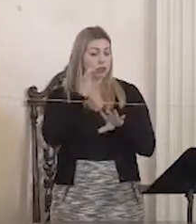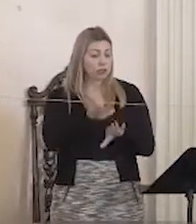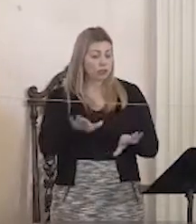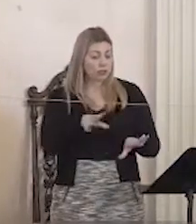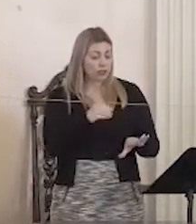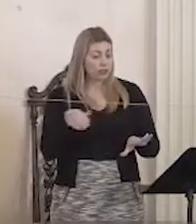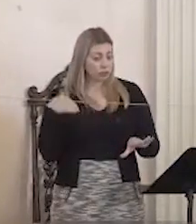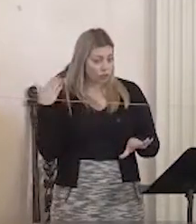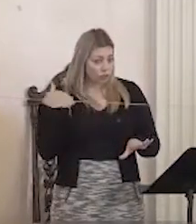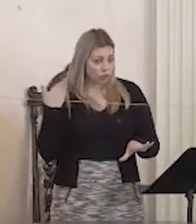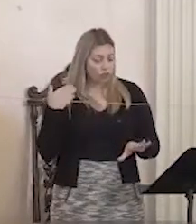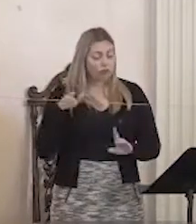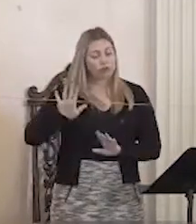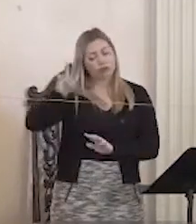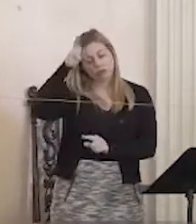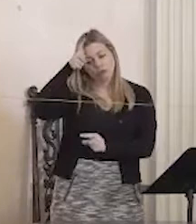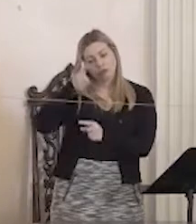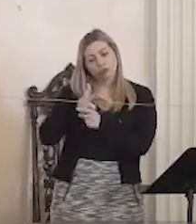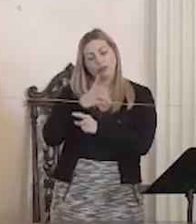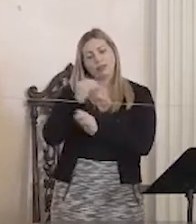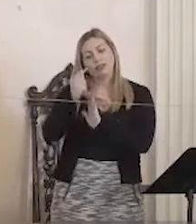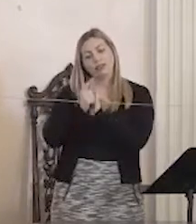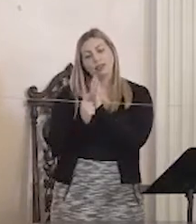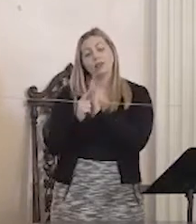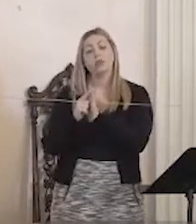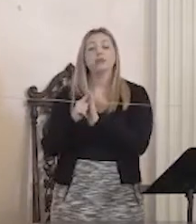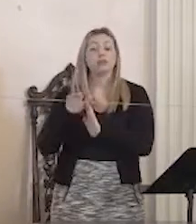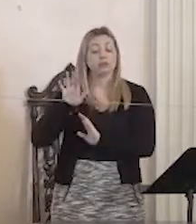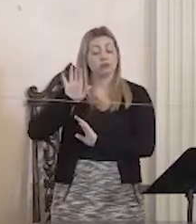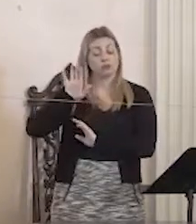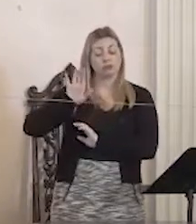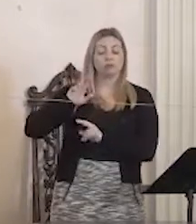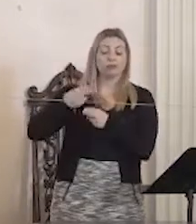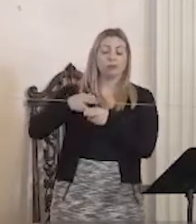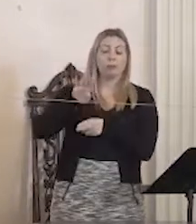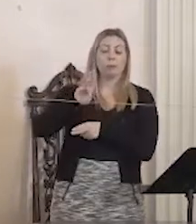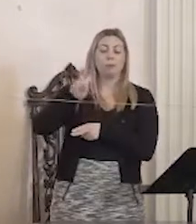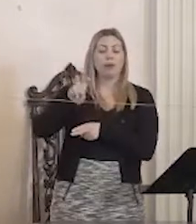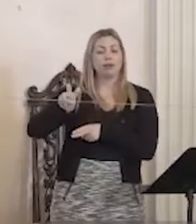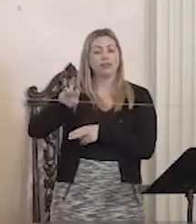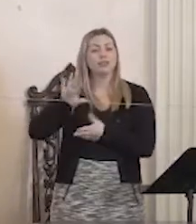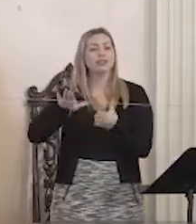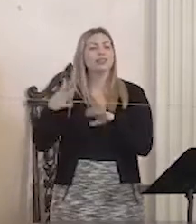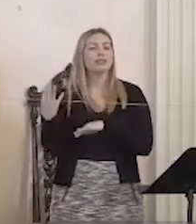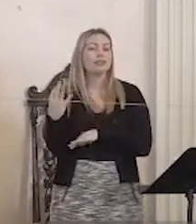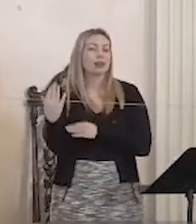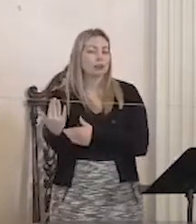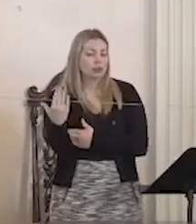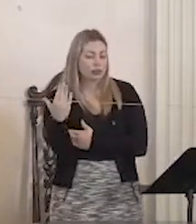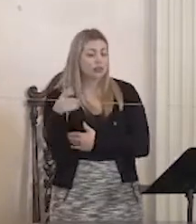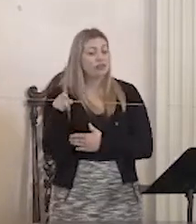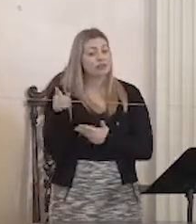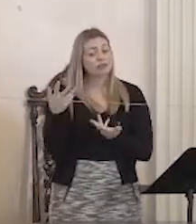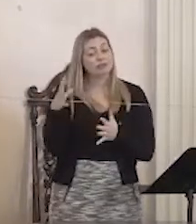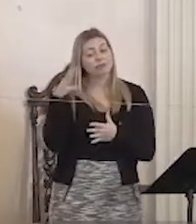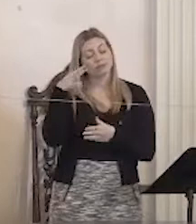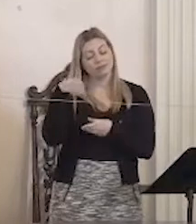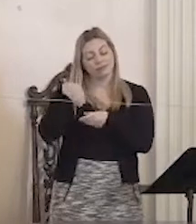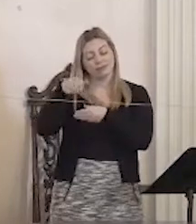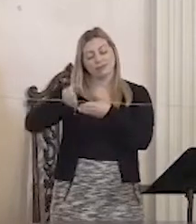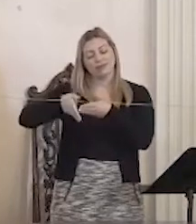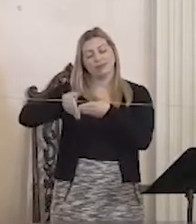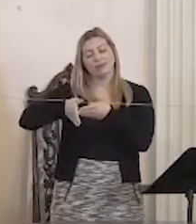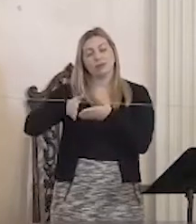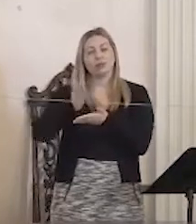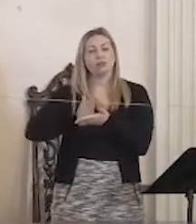Children and Youth, whose brother-in-law, Buzz, died on Friday morning. He had been in